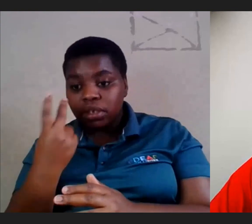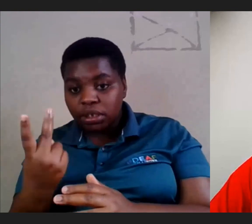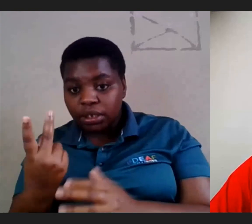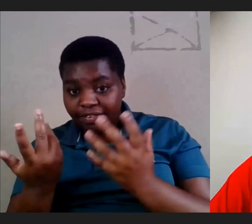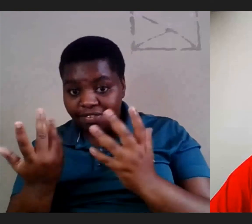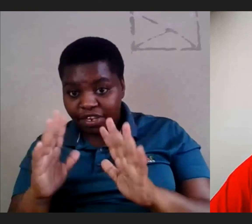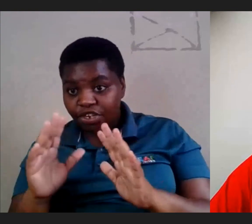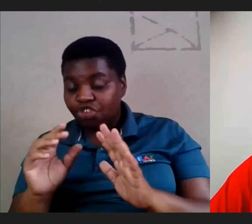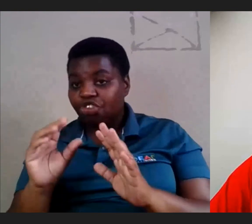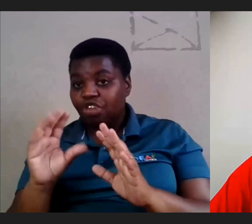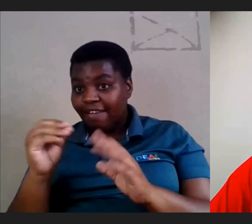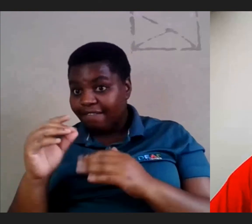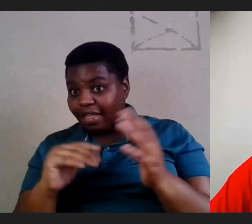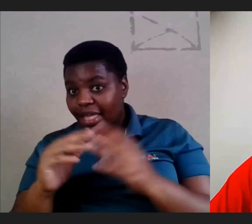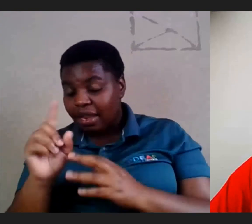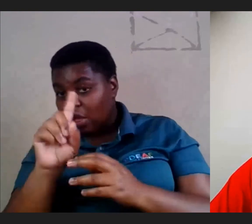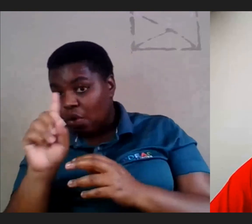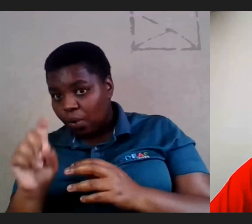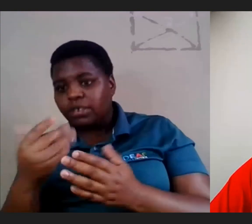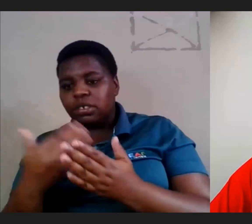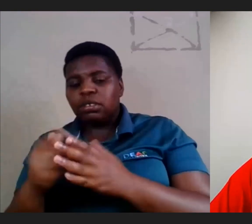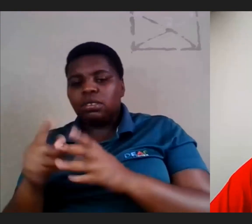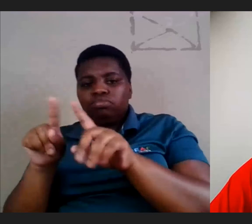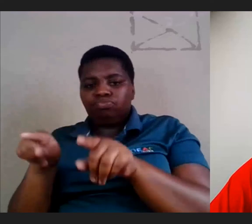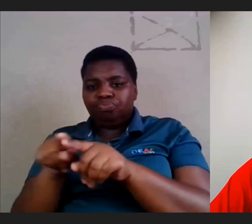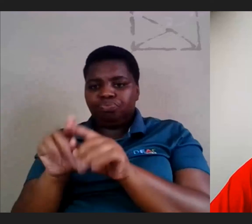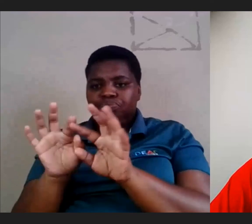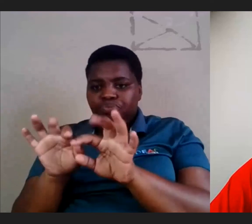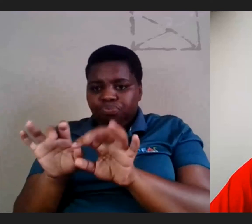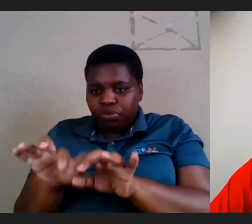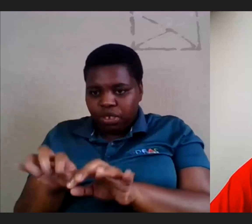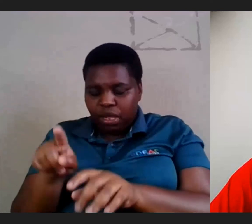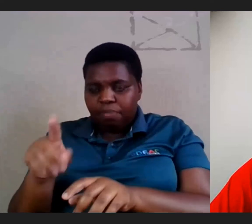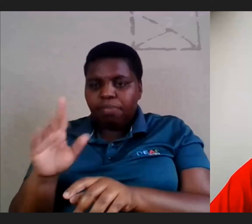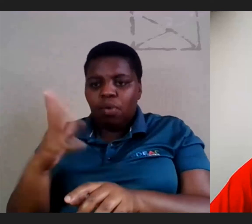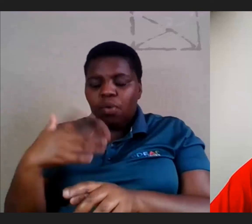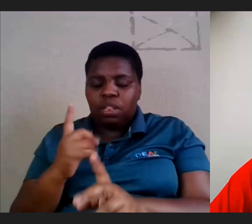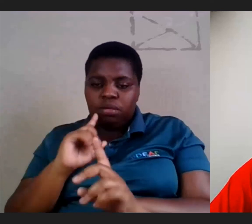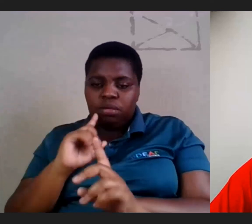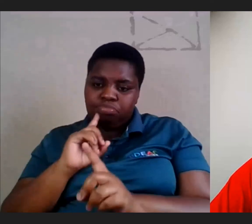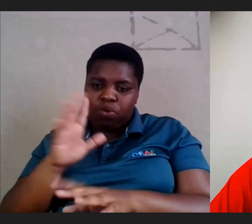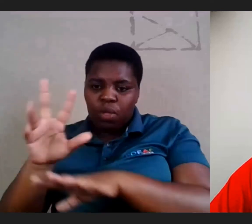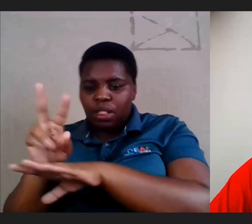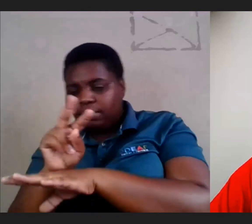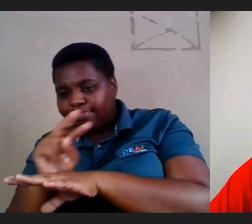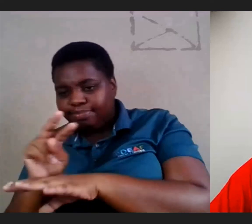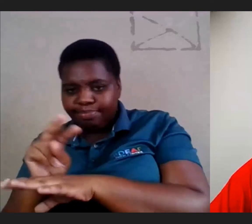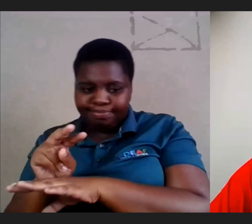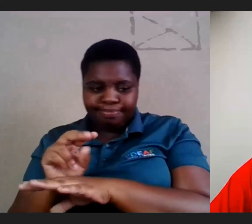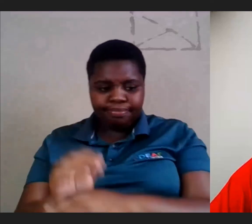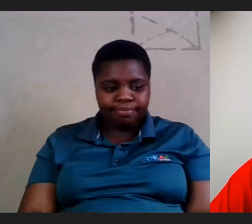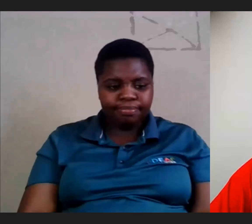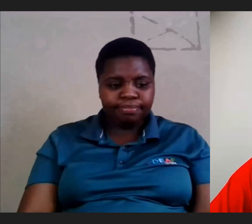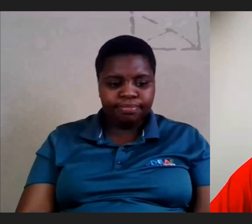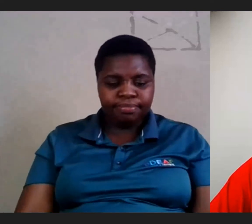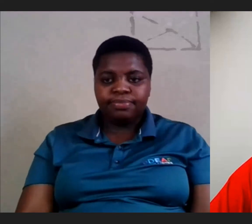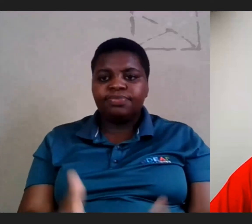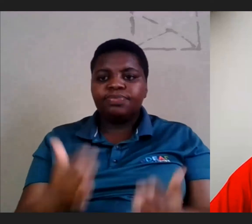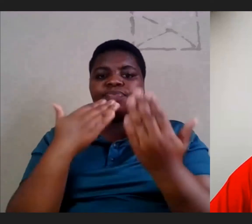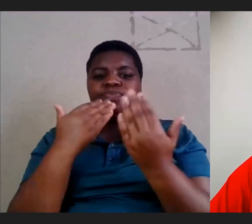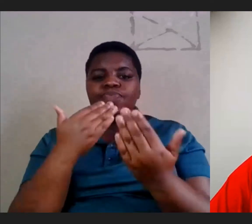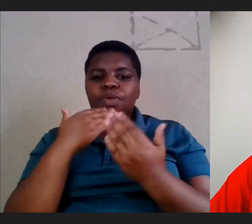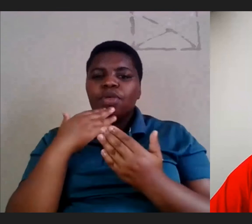If anyone else has any questions, you can continue to write them on the chat box and we will monitor this. And thank you all